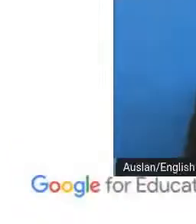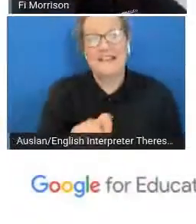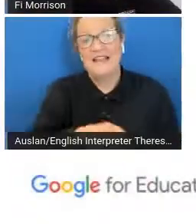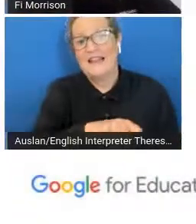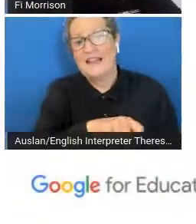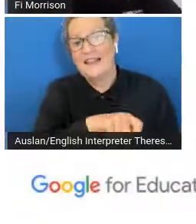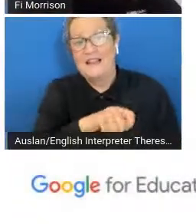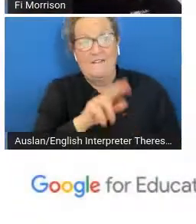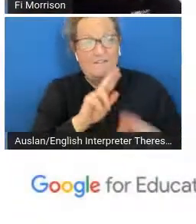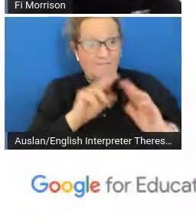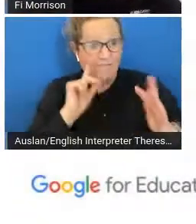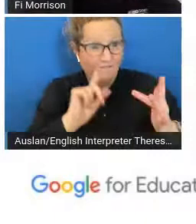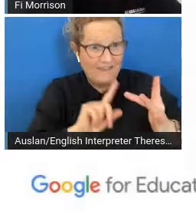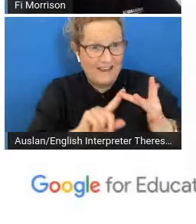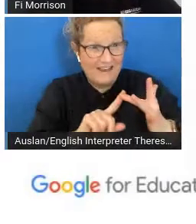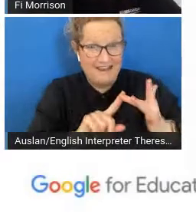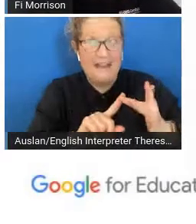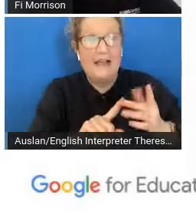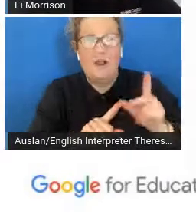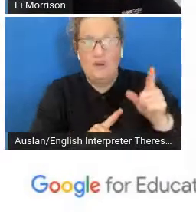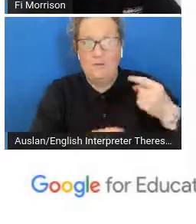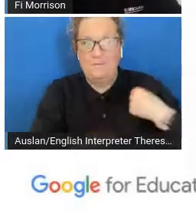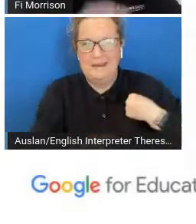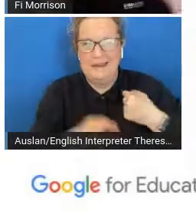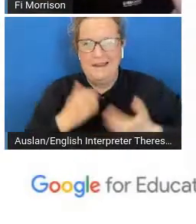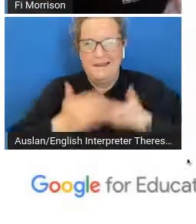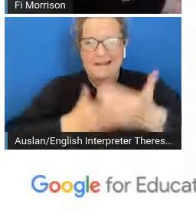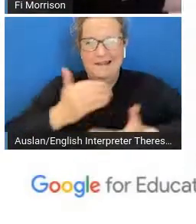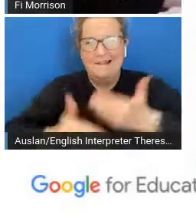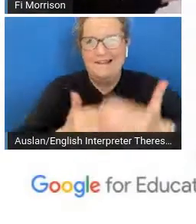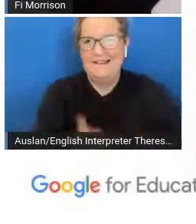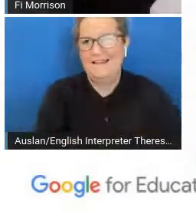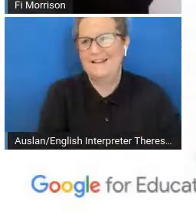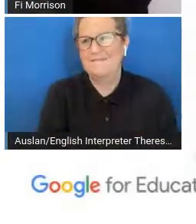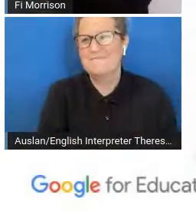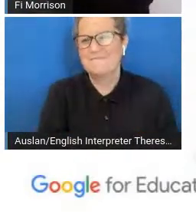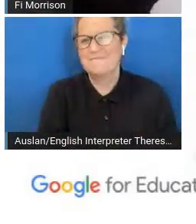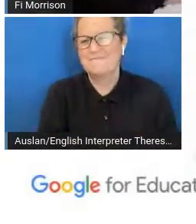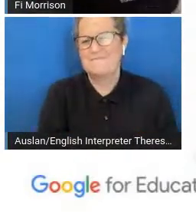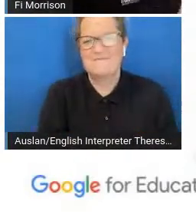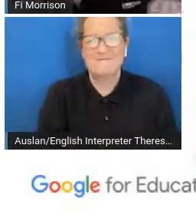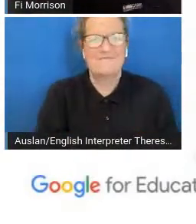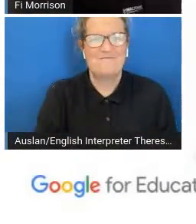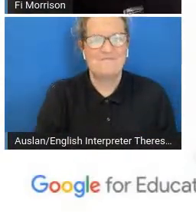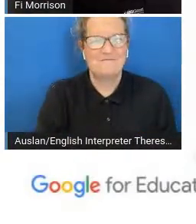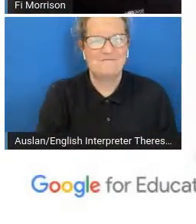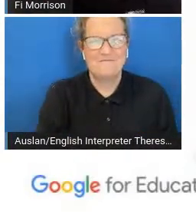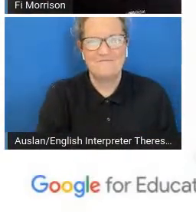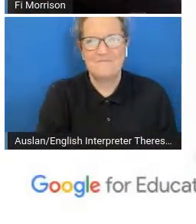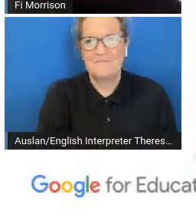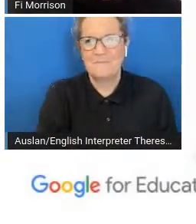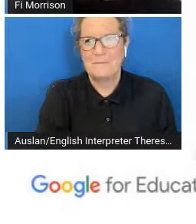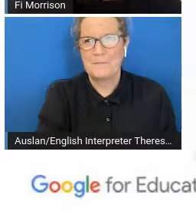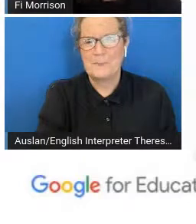gonna start moving forward, and we are going to. I was working with.